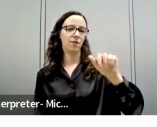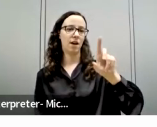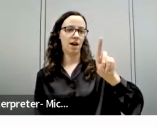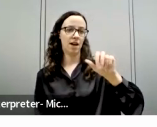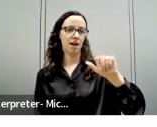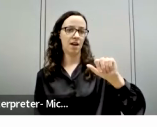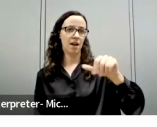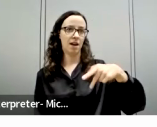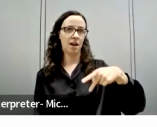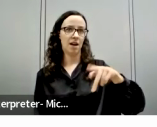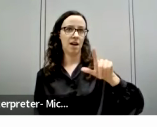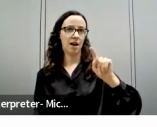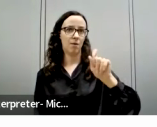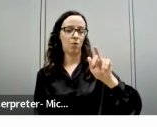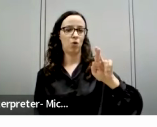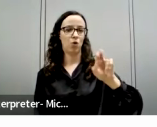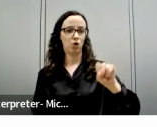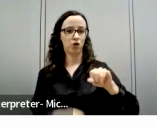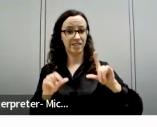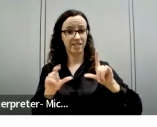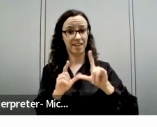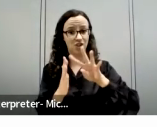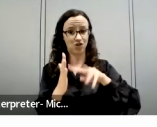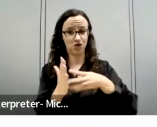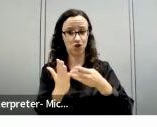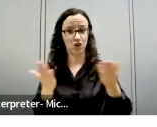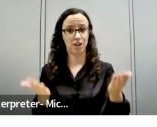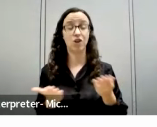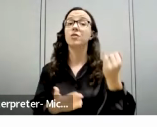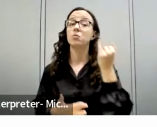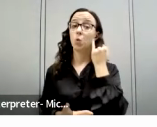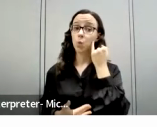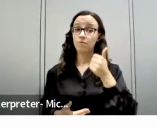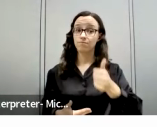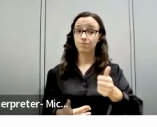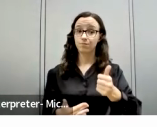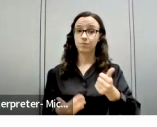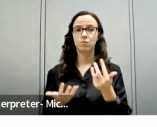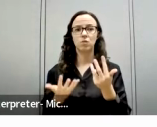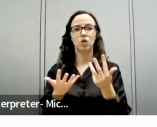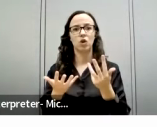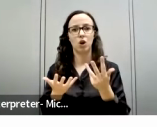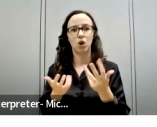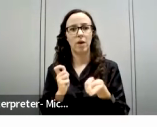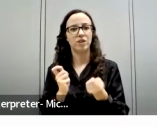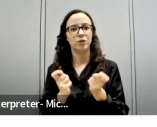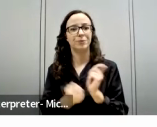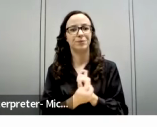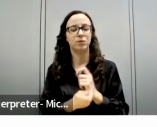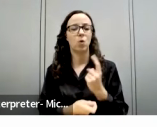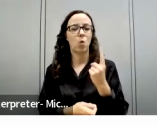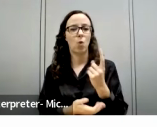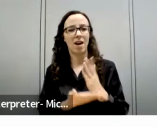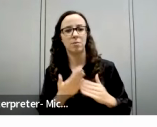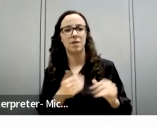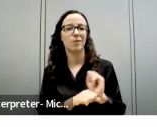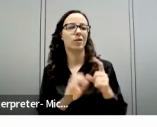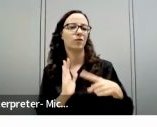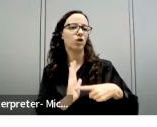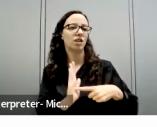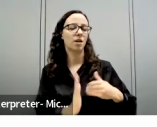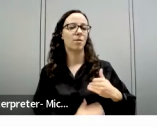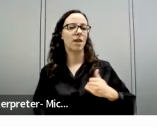here. And so this is like if you are wanting to adapt one piece of work, like let's say I have